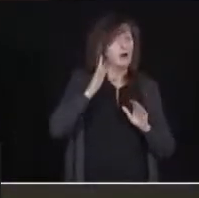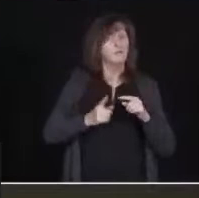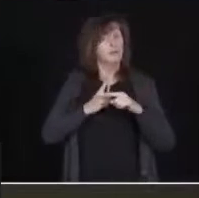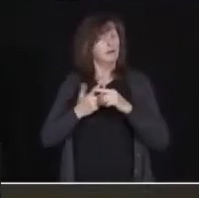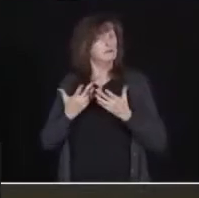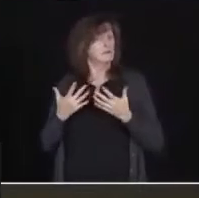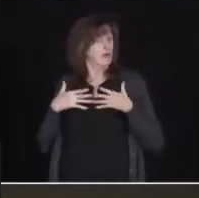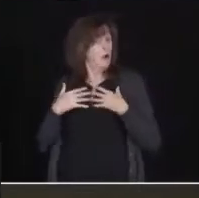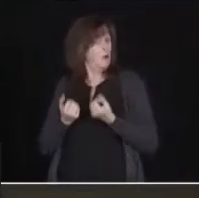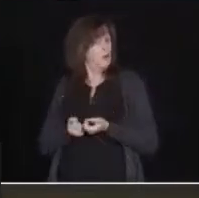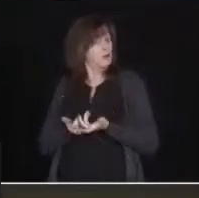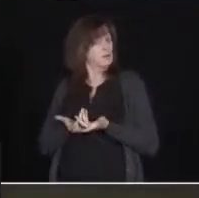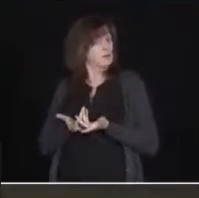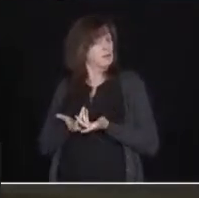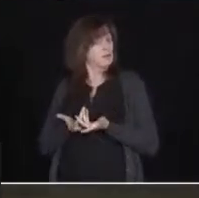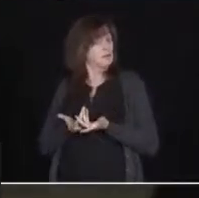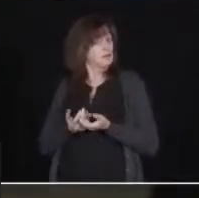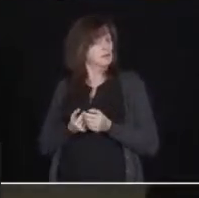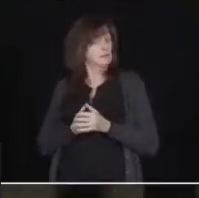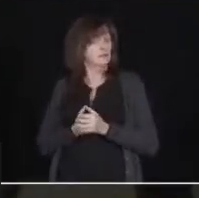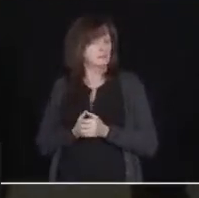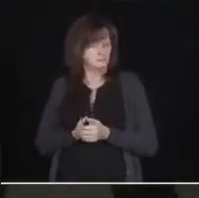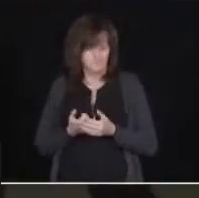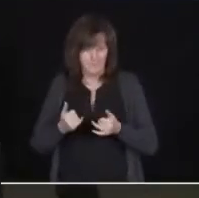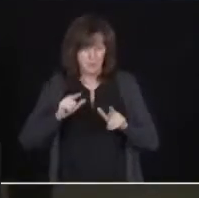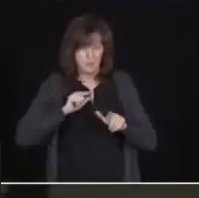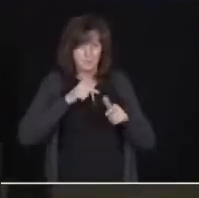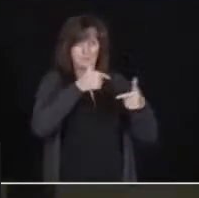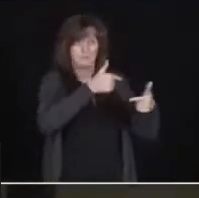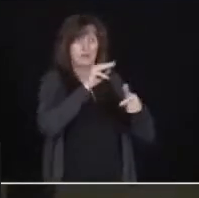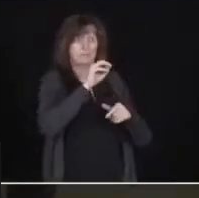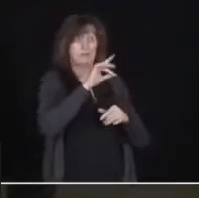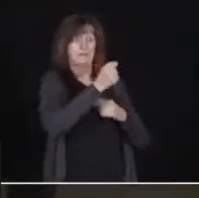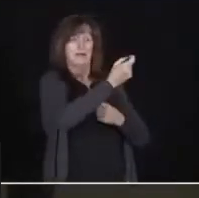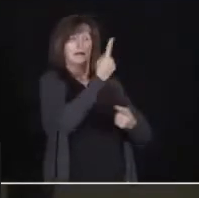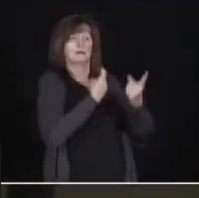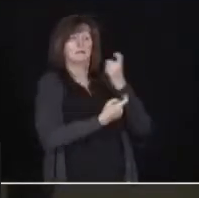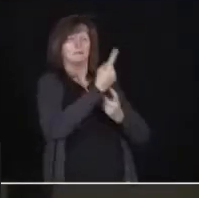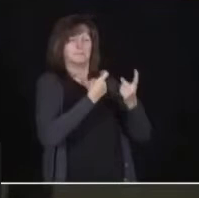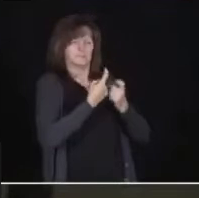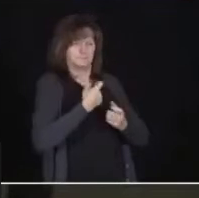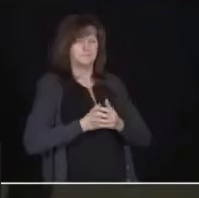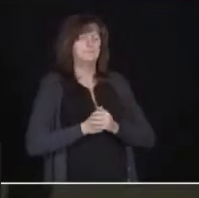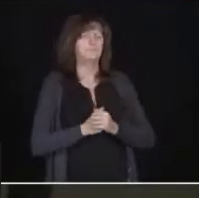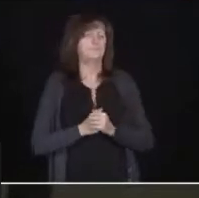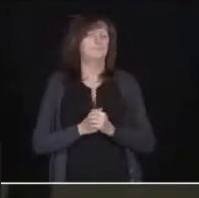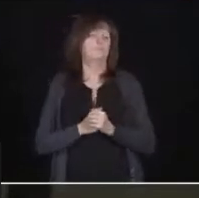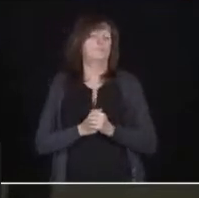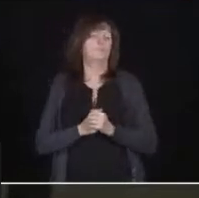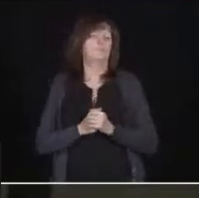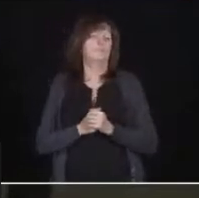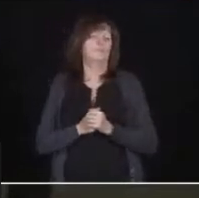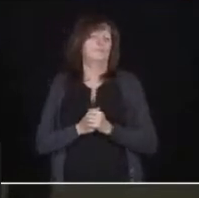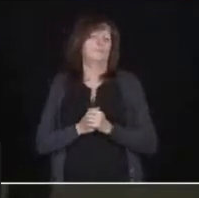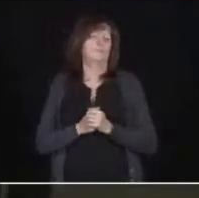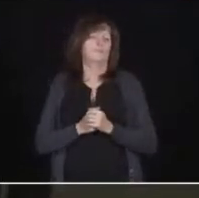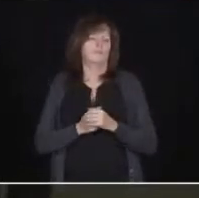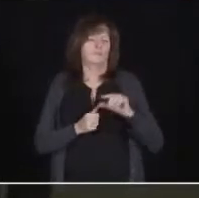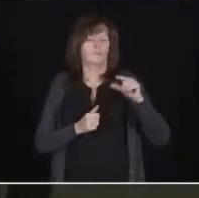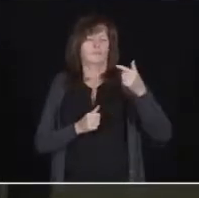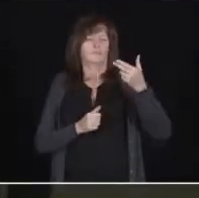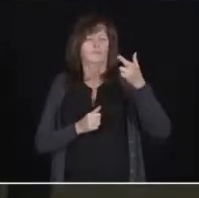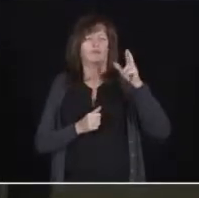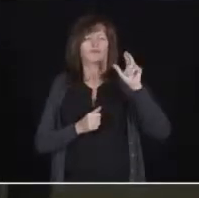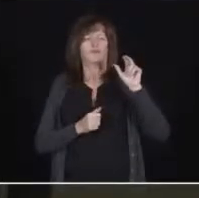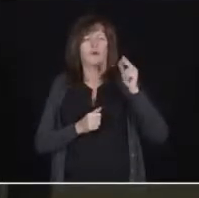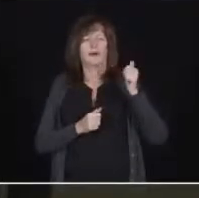We'll go to the phone line for questions. First question, please. From Graham Richardson at CTV Ottawa. Please go ahead.